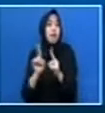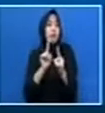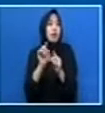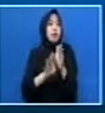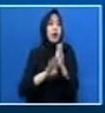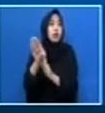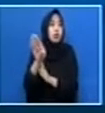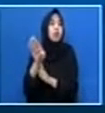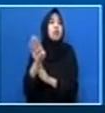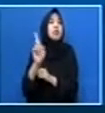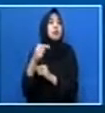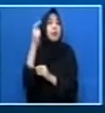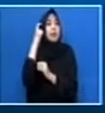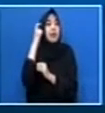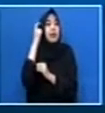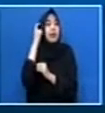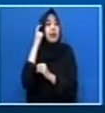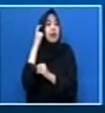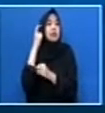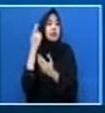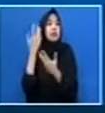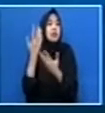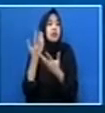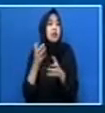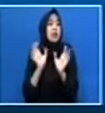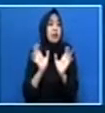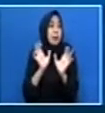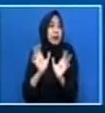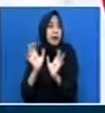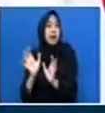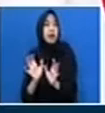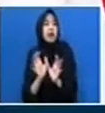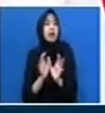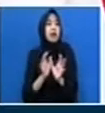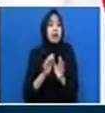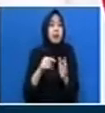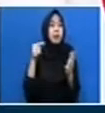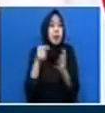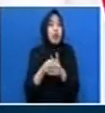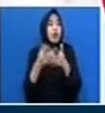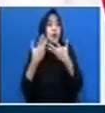was shocked that after a free and fair election that would have moved Myanmar's democracy another step